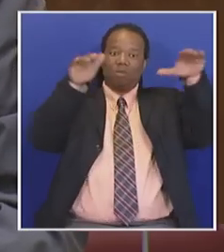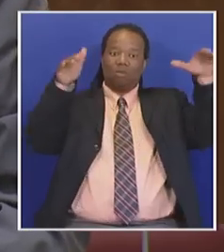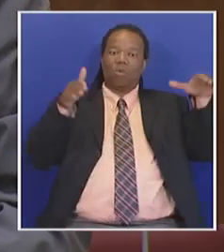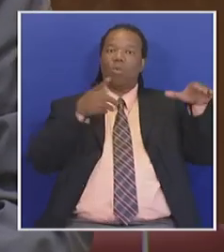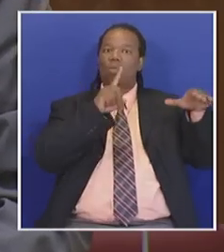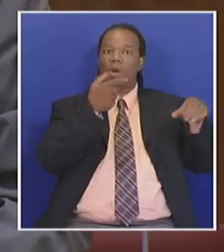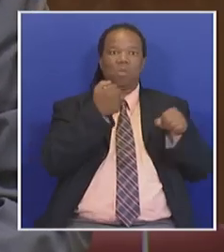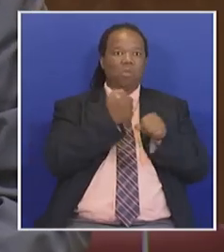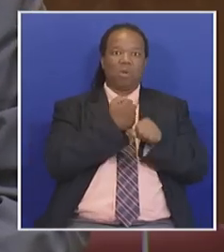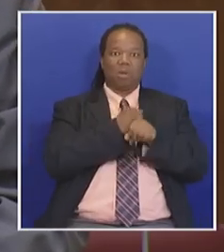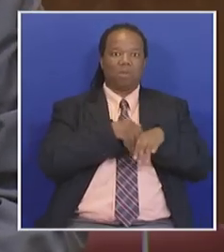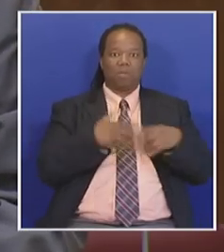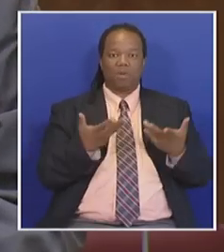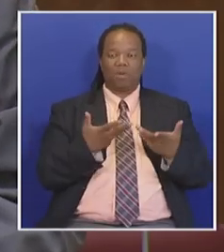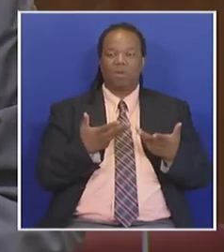the village